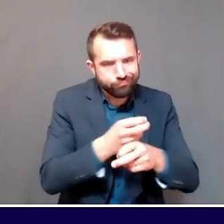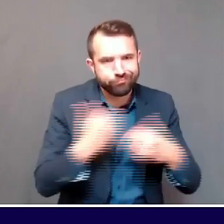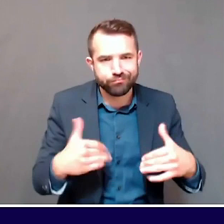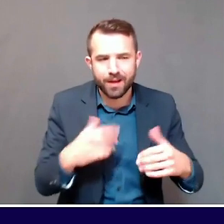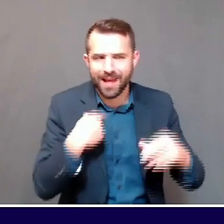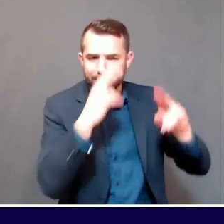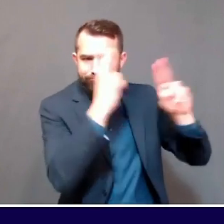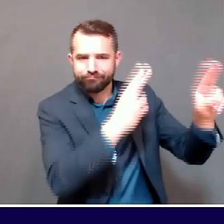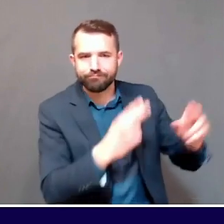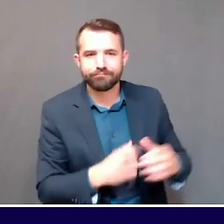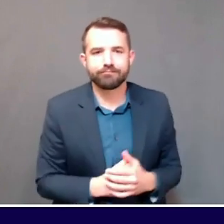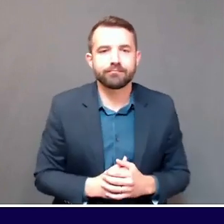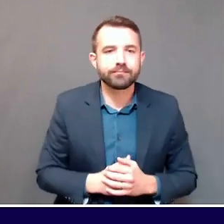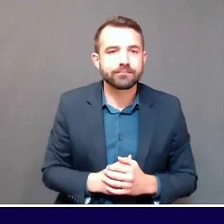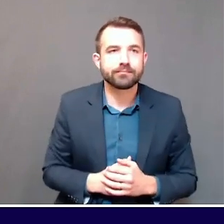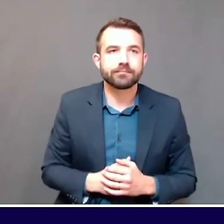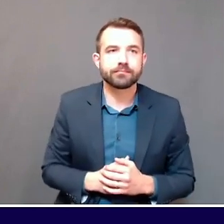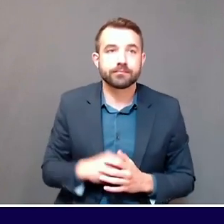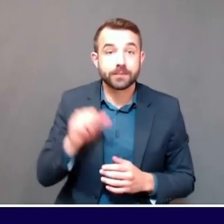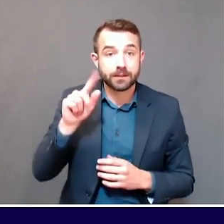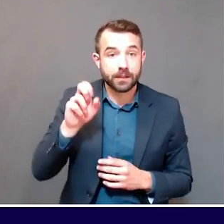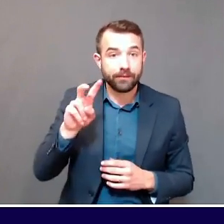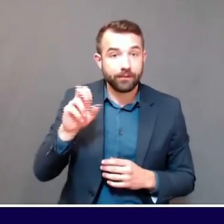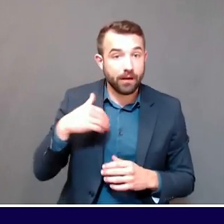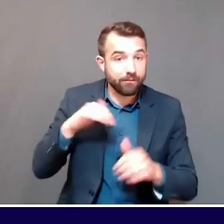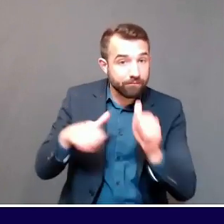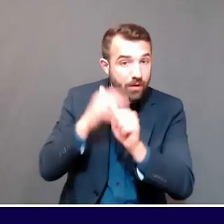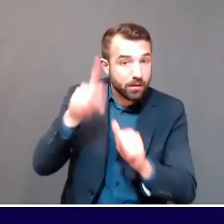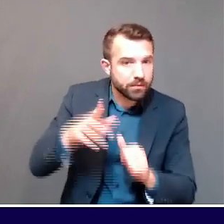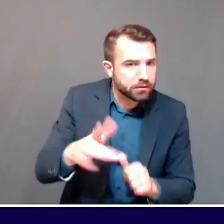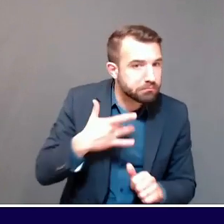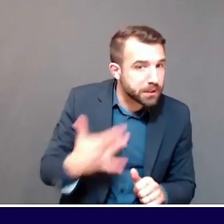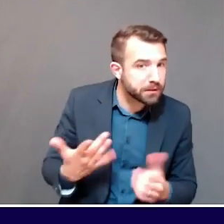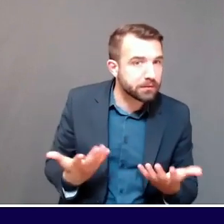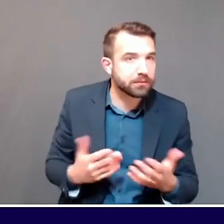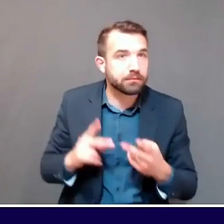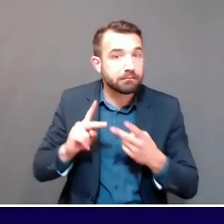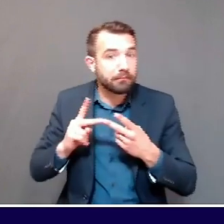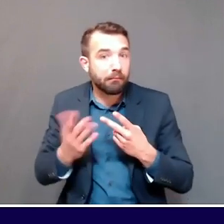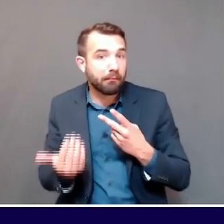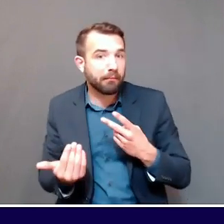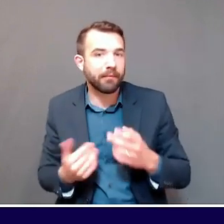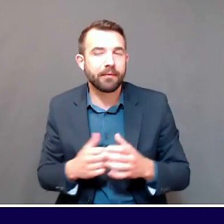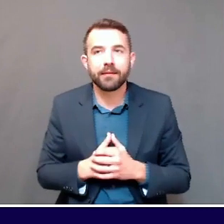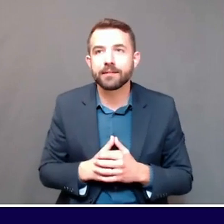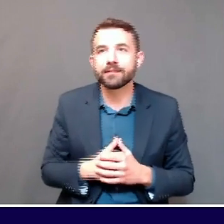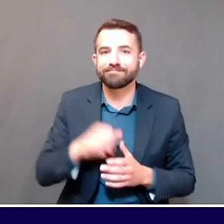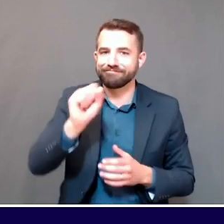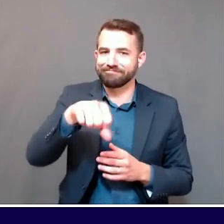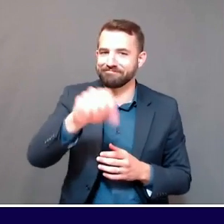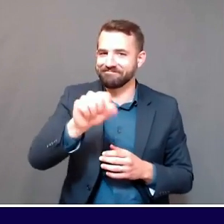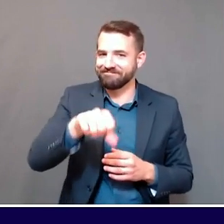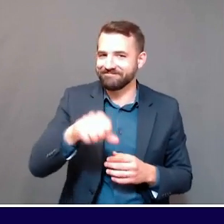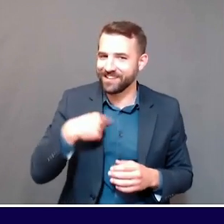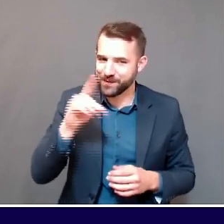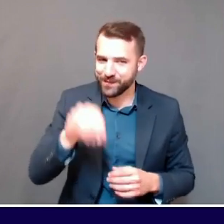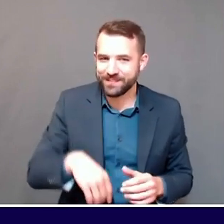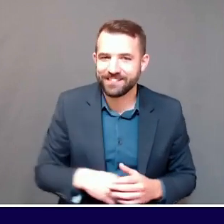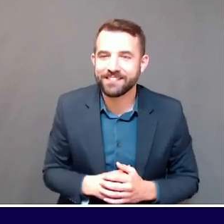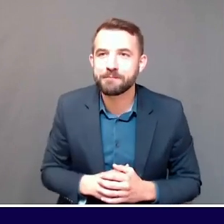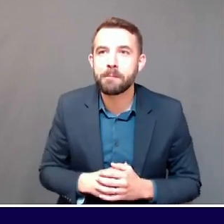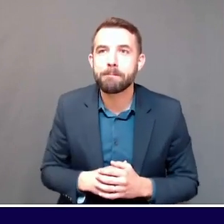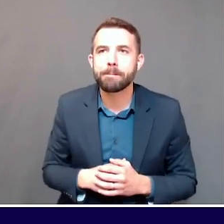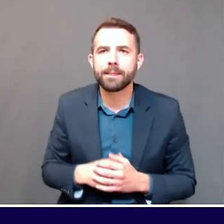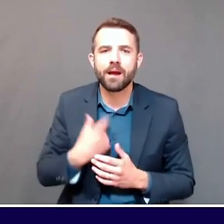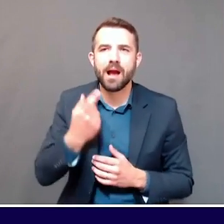Steve, did you have a follow-up, or you often have a second question in your back pocket? Yeah, I had a little bit of trouble with the mute button there. Sorry about